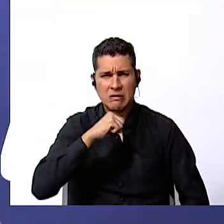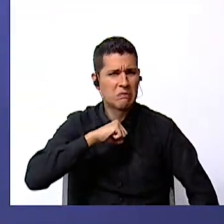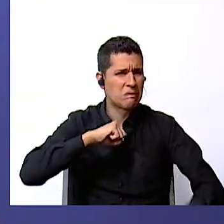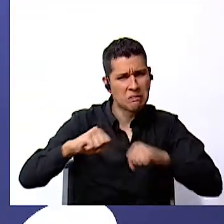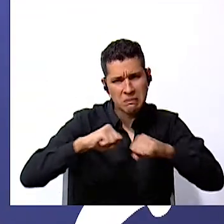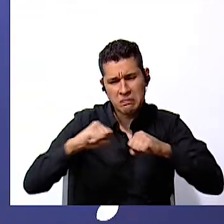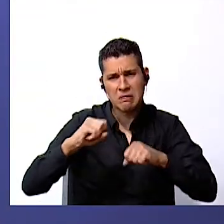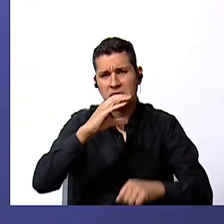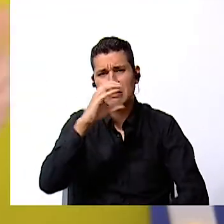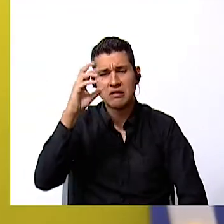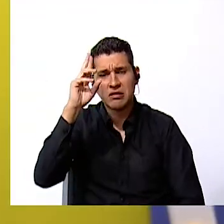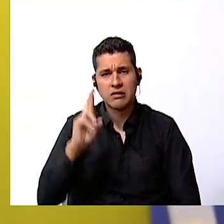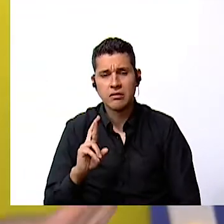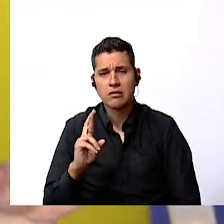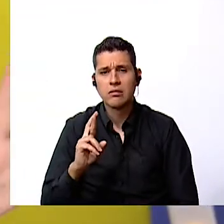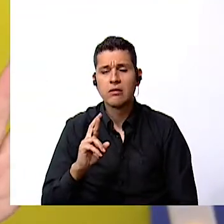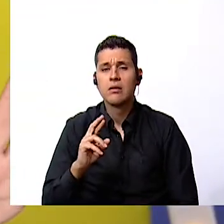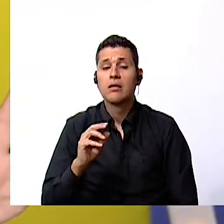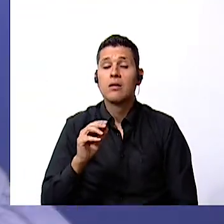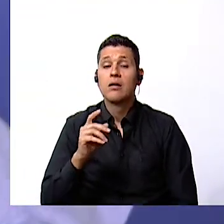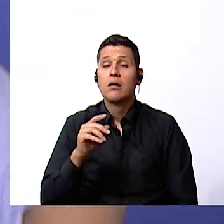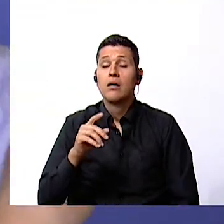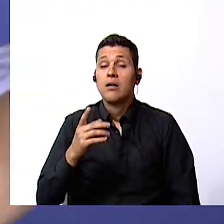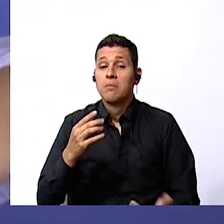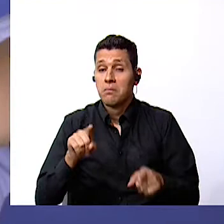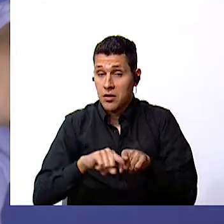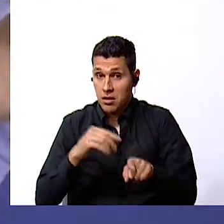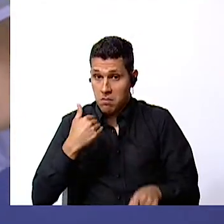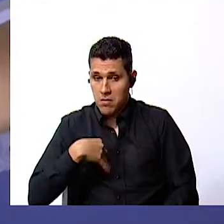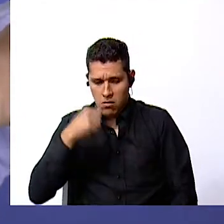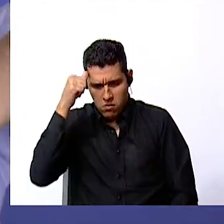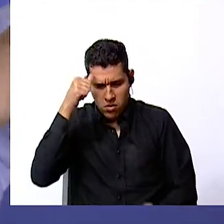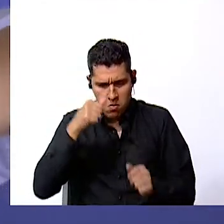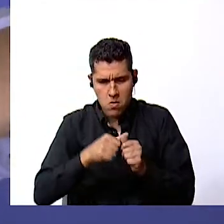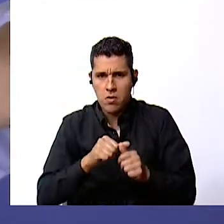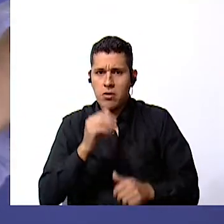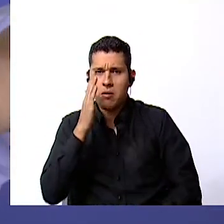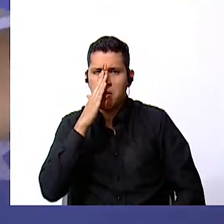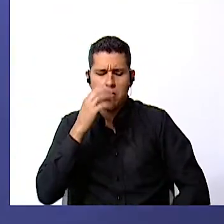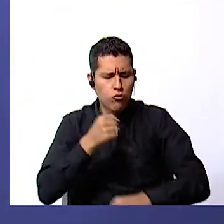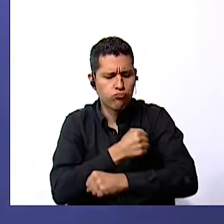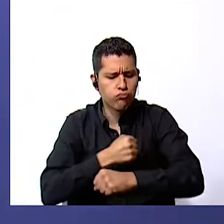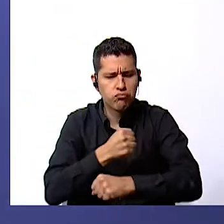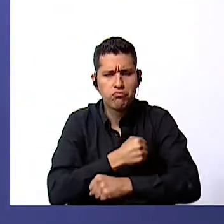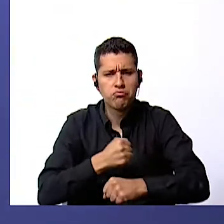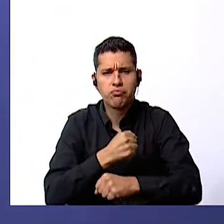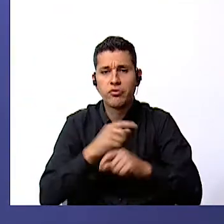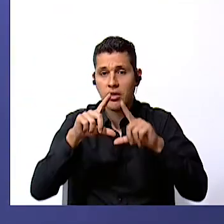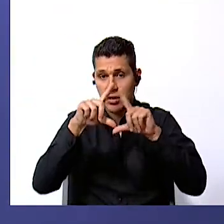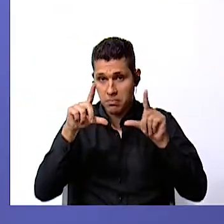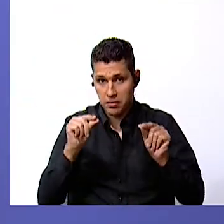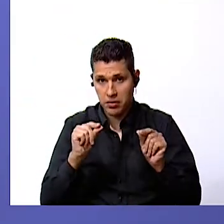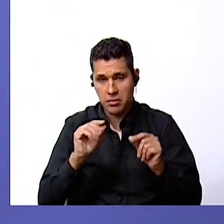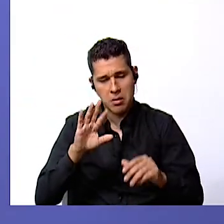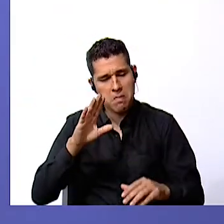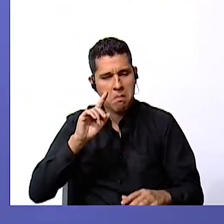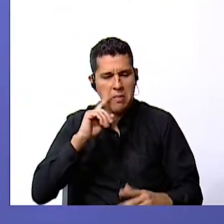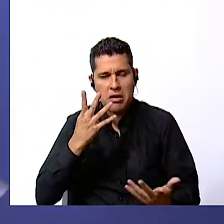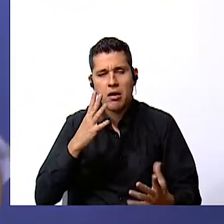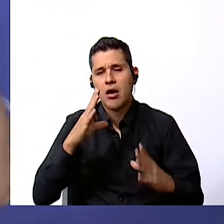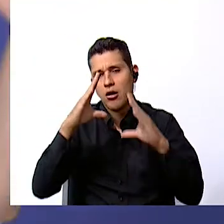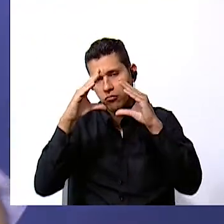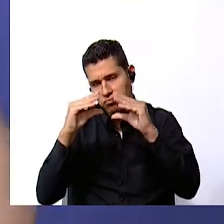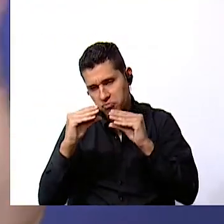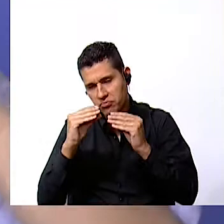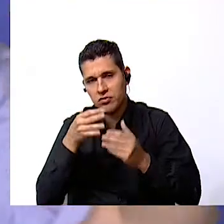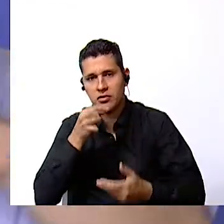brother remembered that he was playing in the kitchen and my mom was cooking some empanadas for the afternoon coffee. And suddenly,